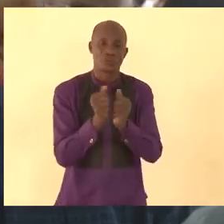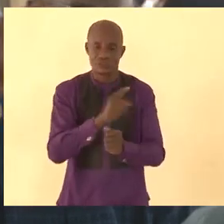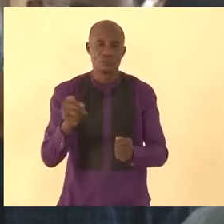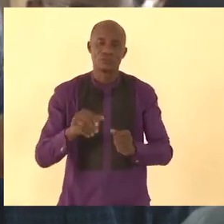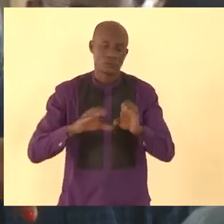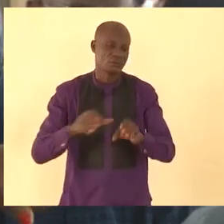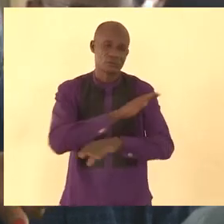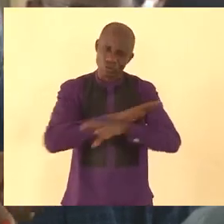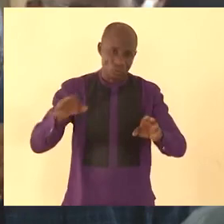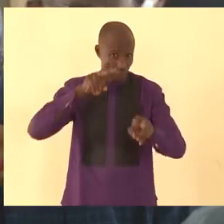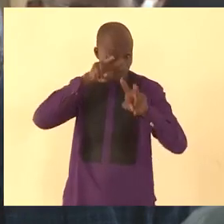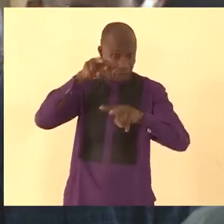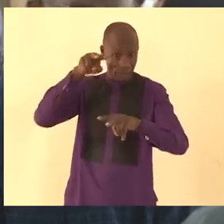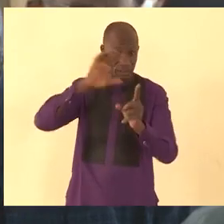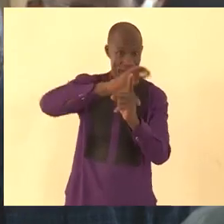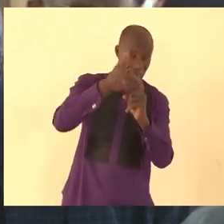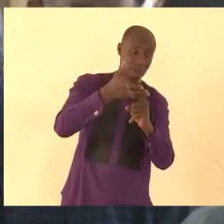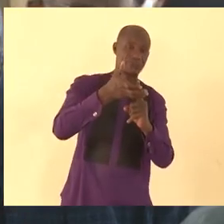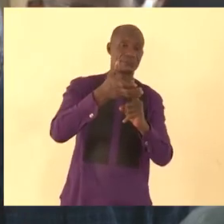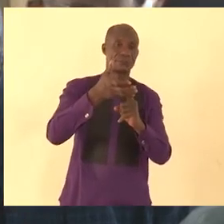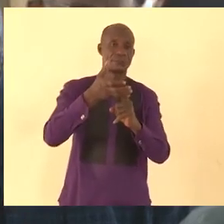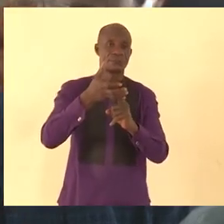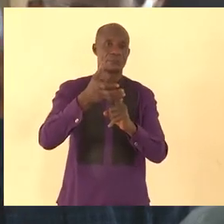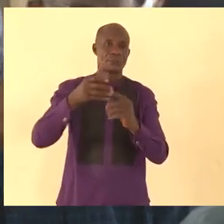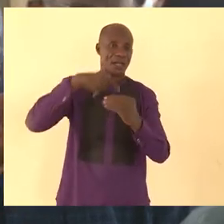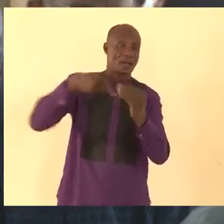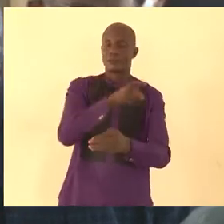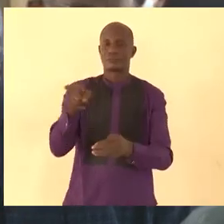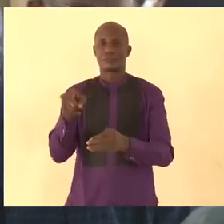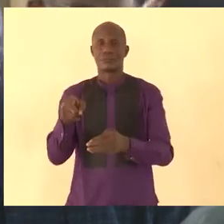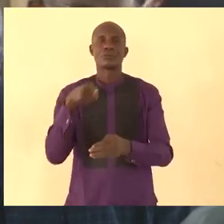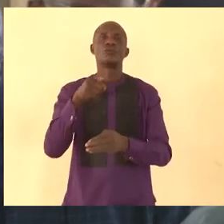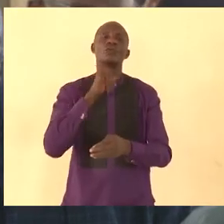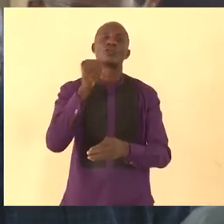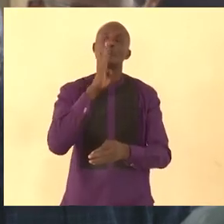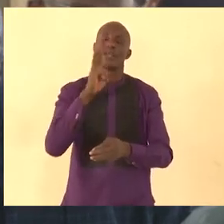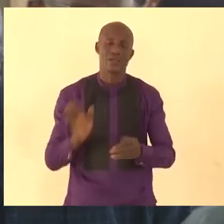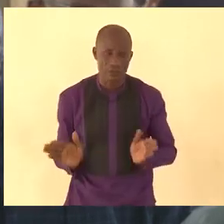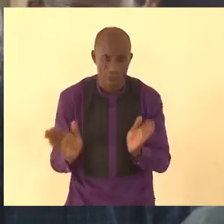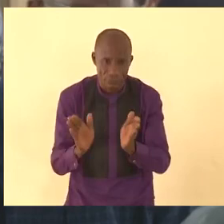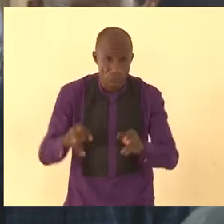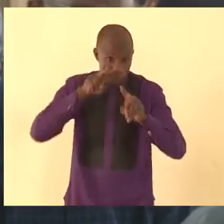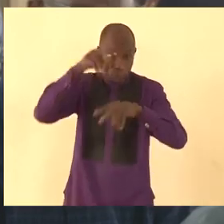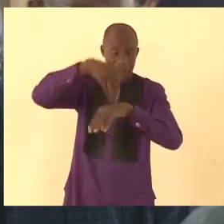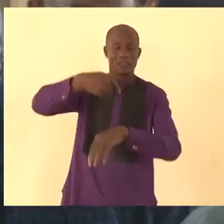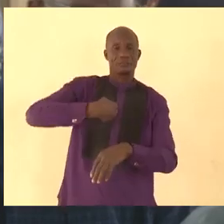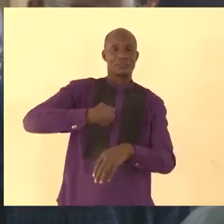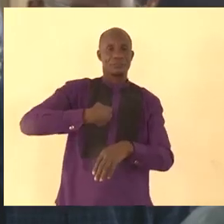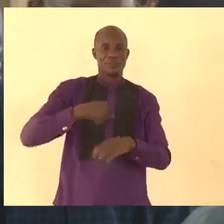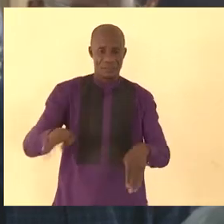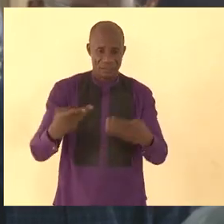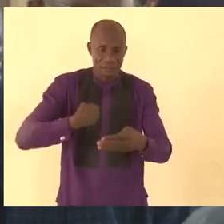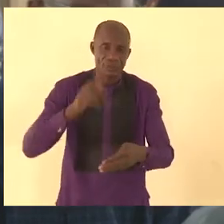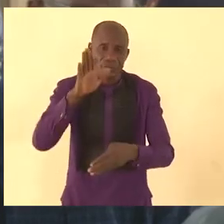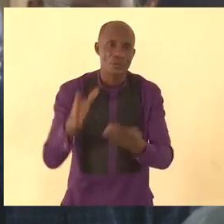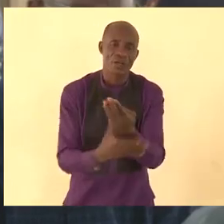at the circumstances, because if you look at the circumstances surrounding you, you'll be discouraged. Look at me and give